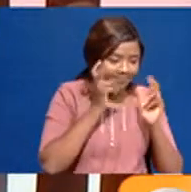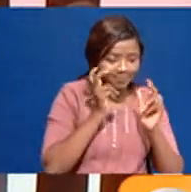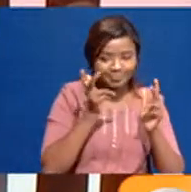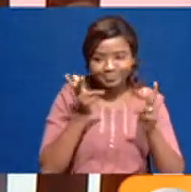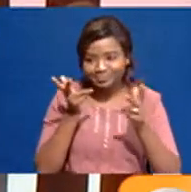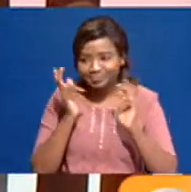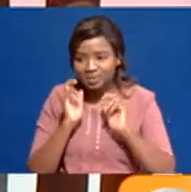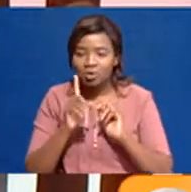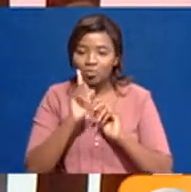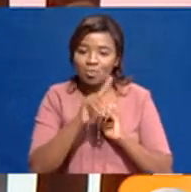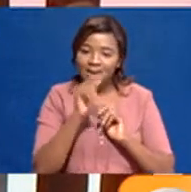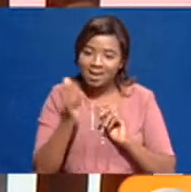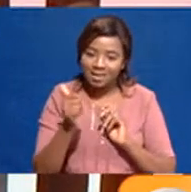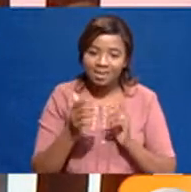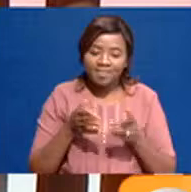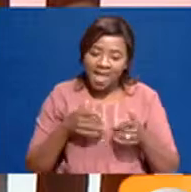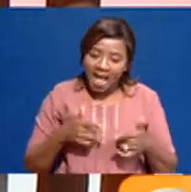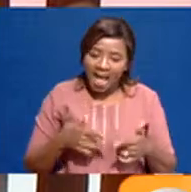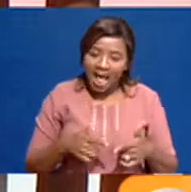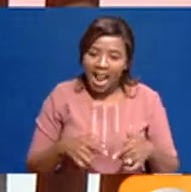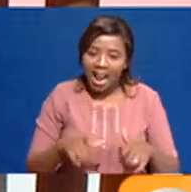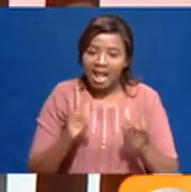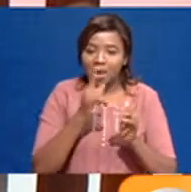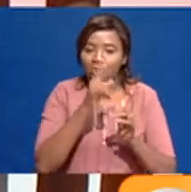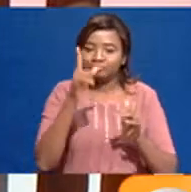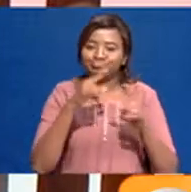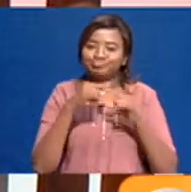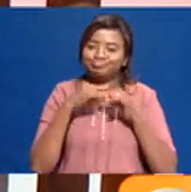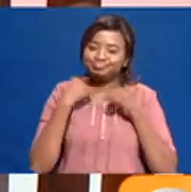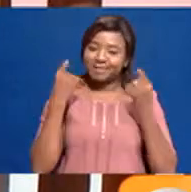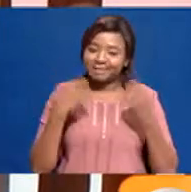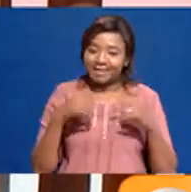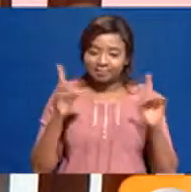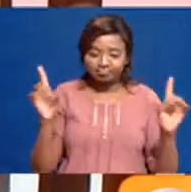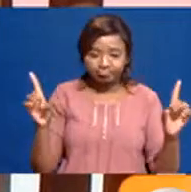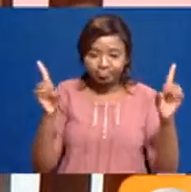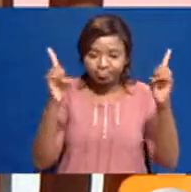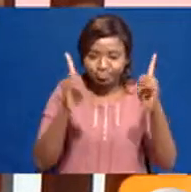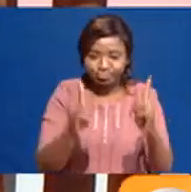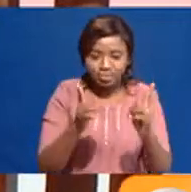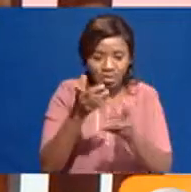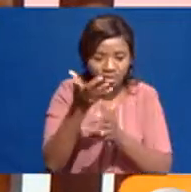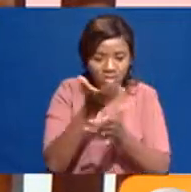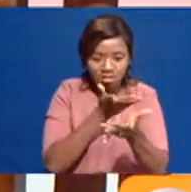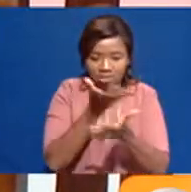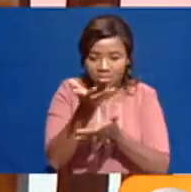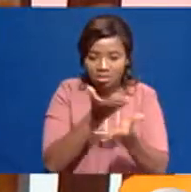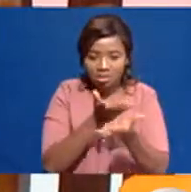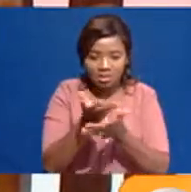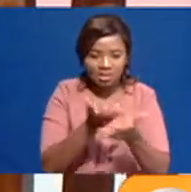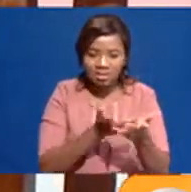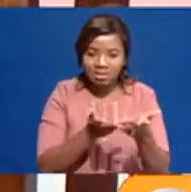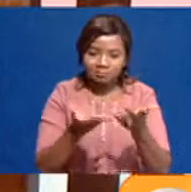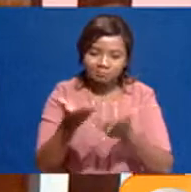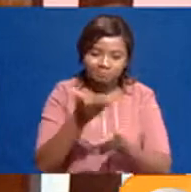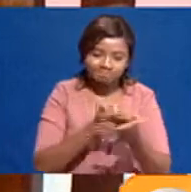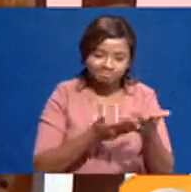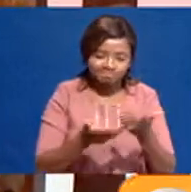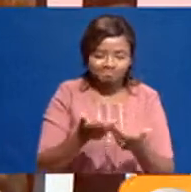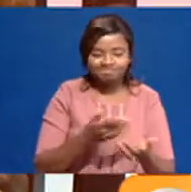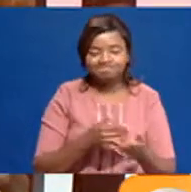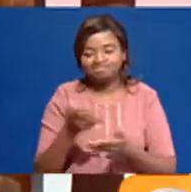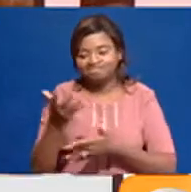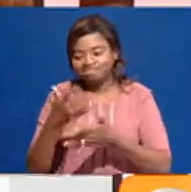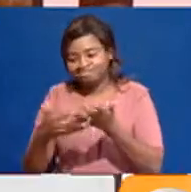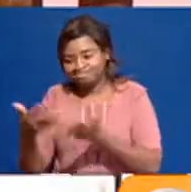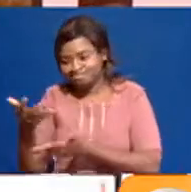the clergy go to the back room and engage this side, engage